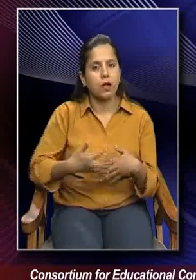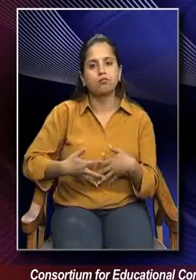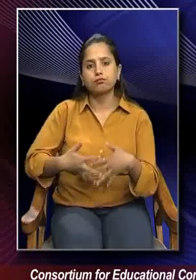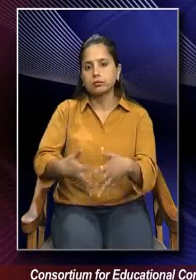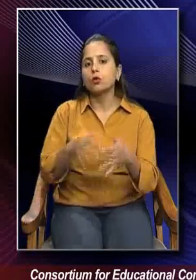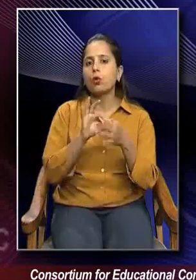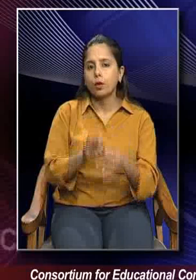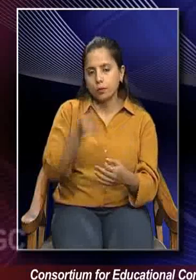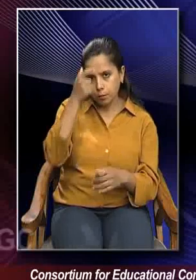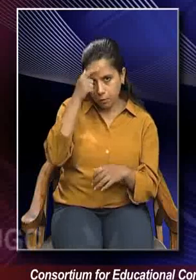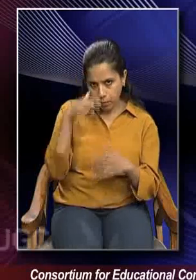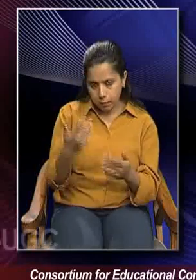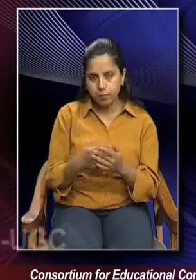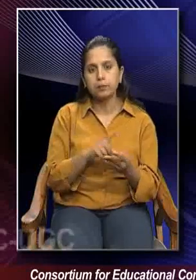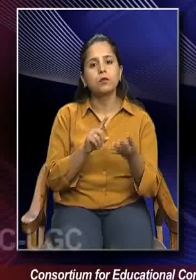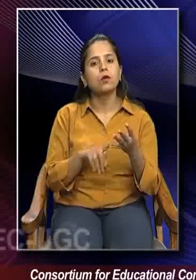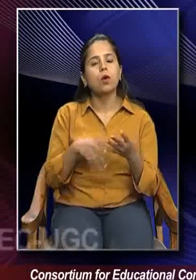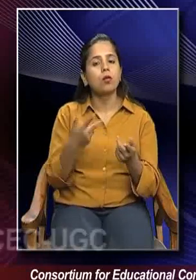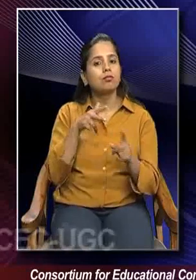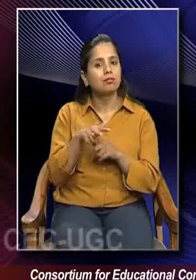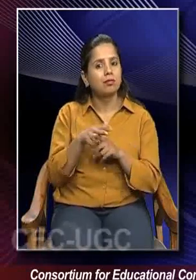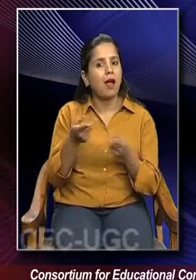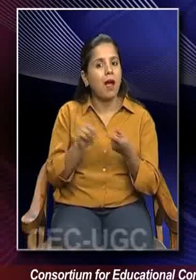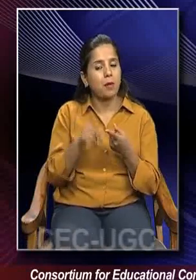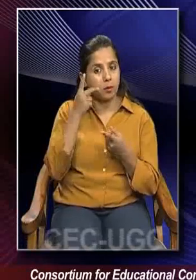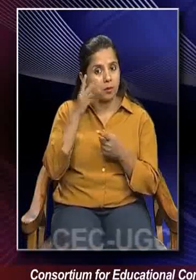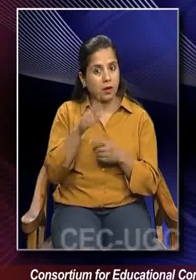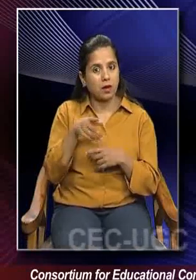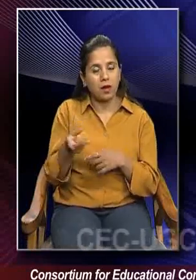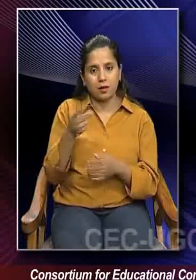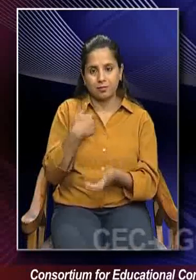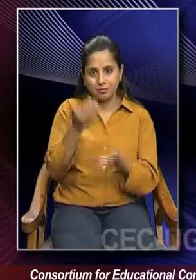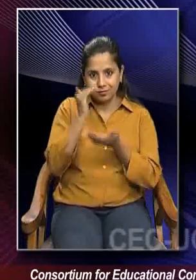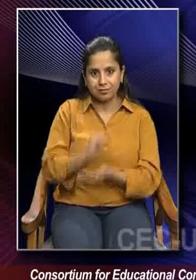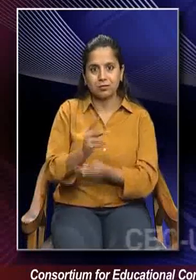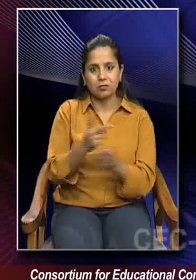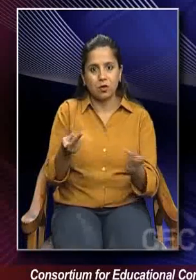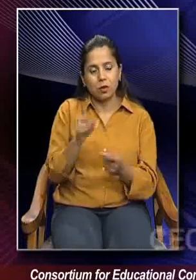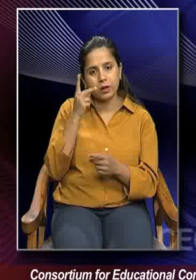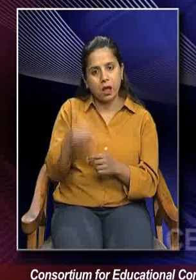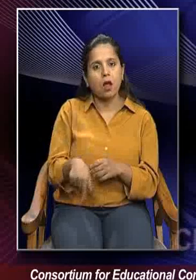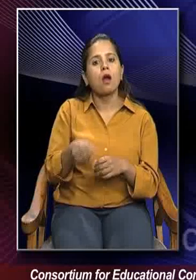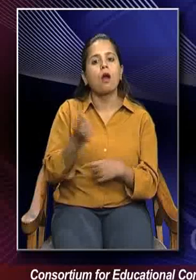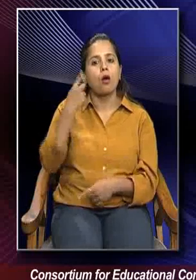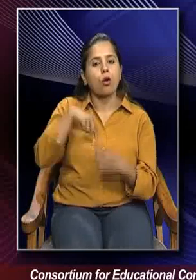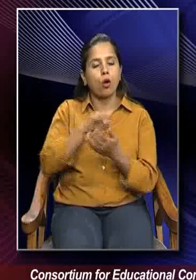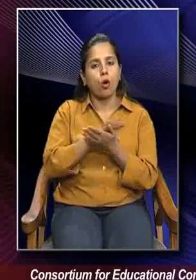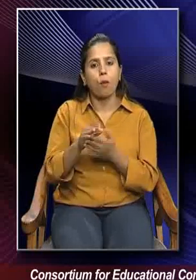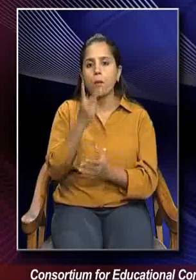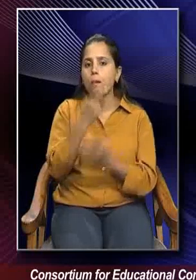problems, and disturbances in the reproductive hormone levels in